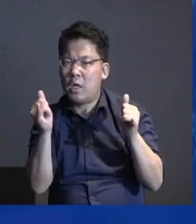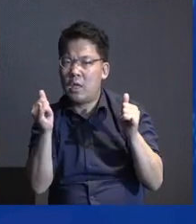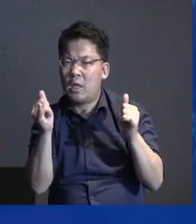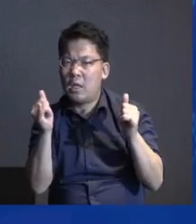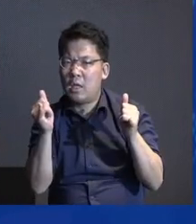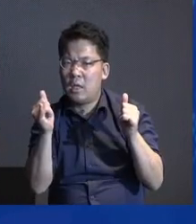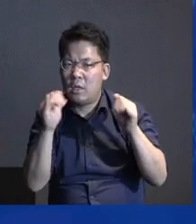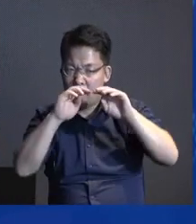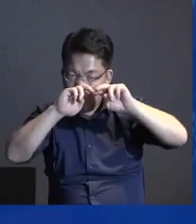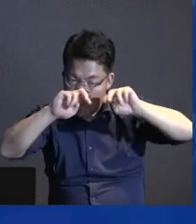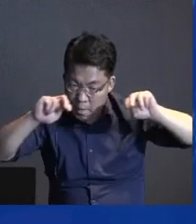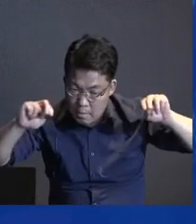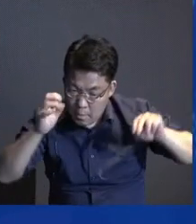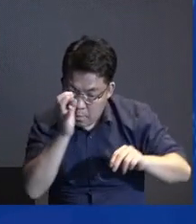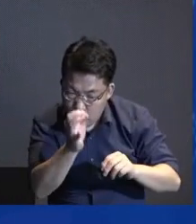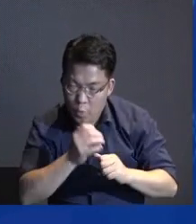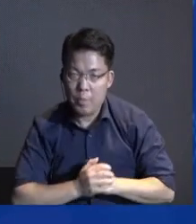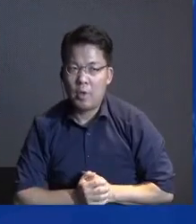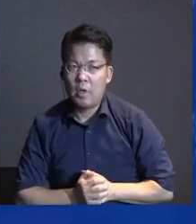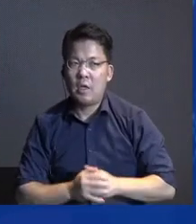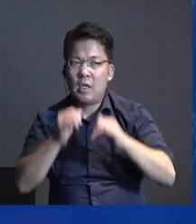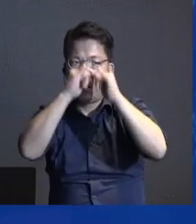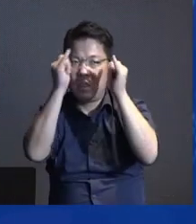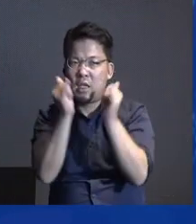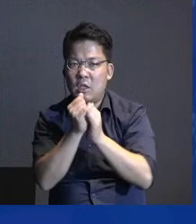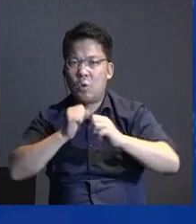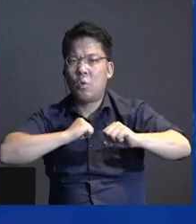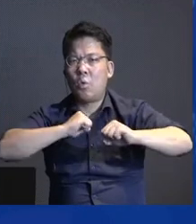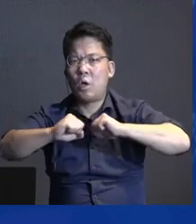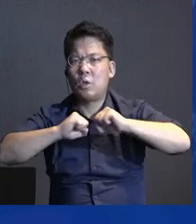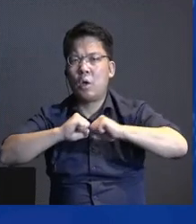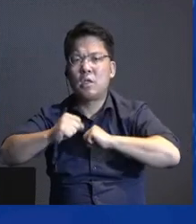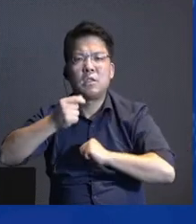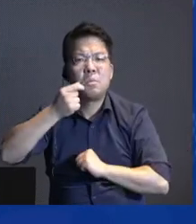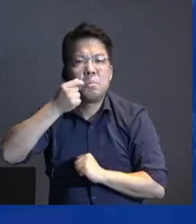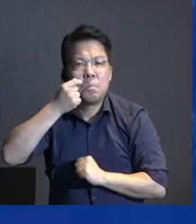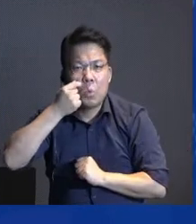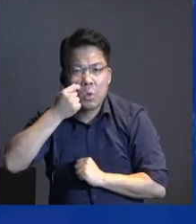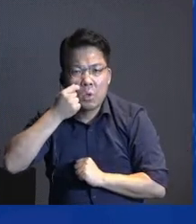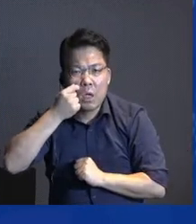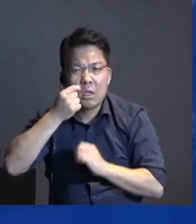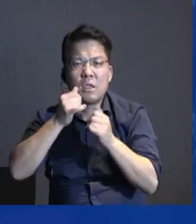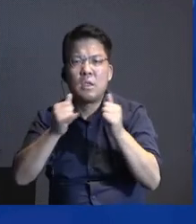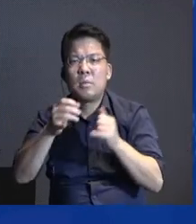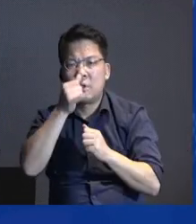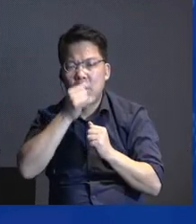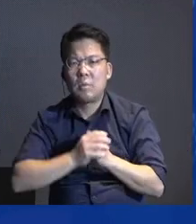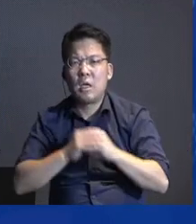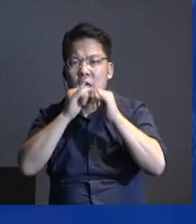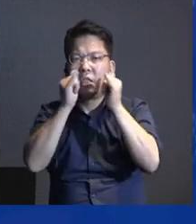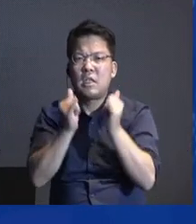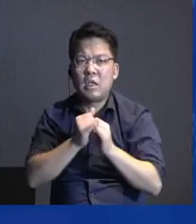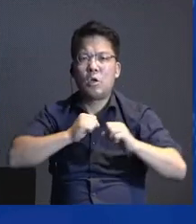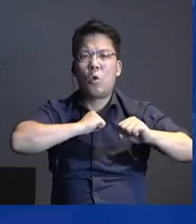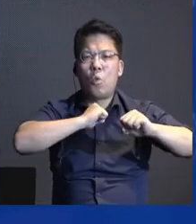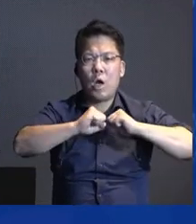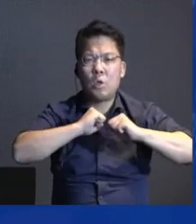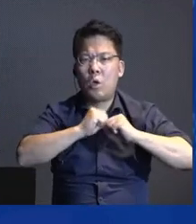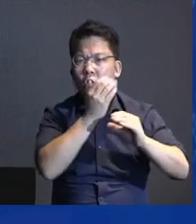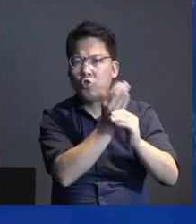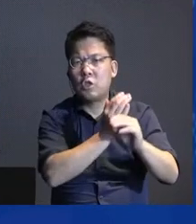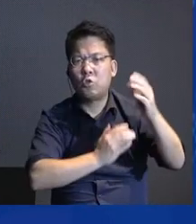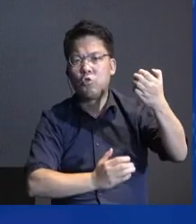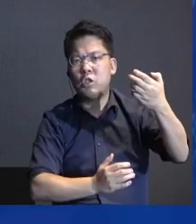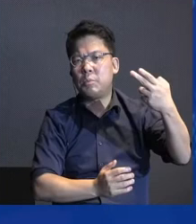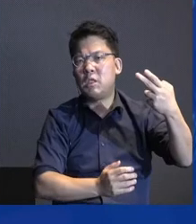being socially active, 5.1% of being homebound, and 2.3% of being bedridden.